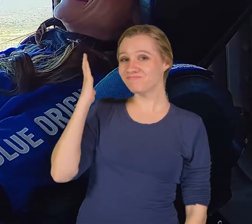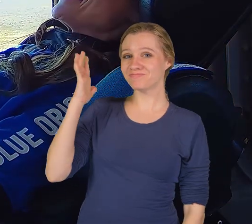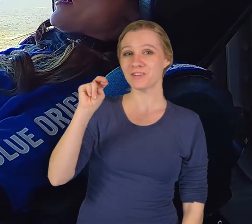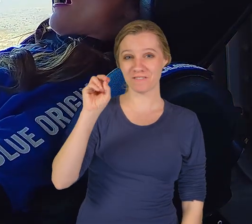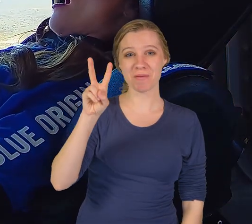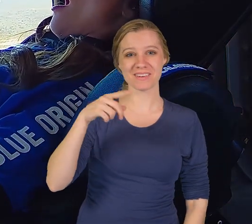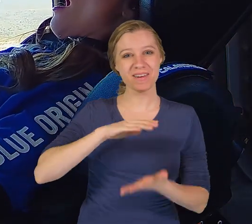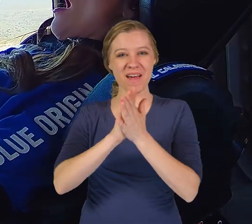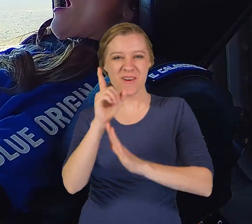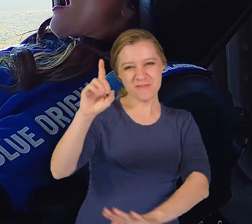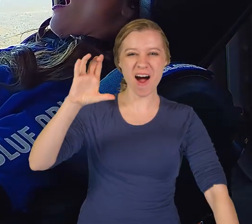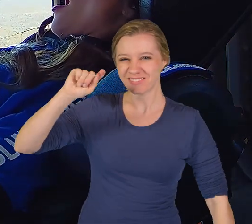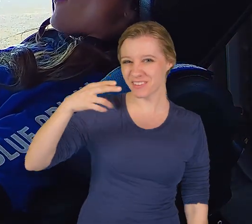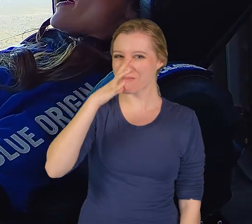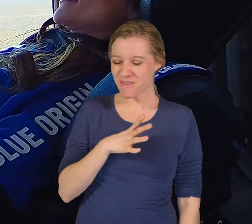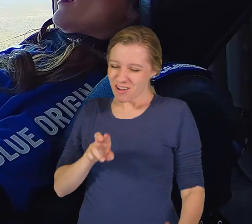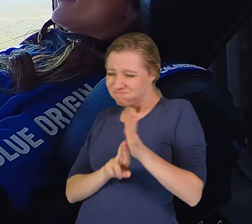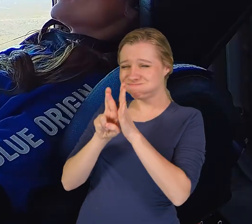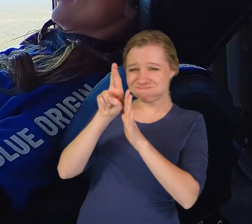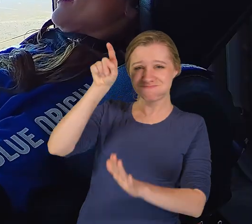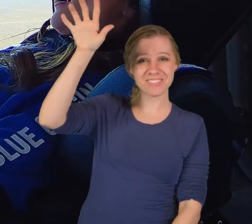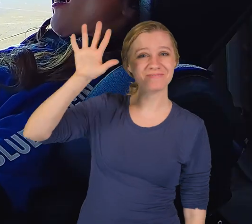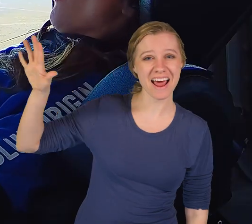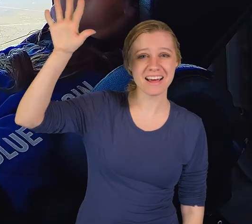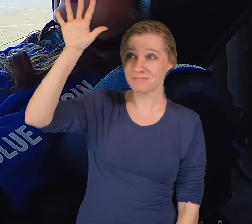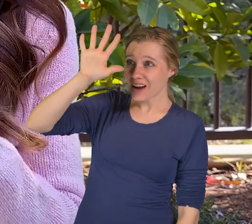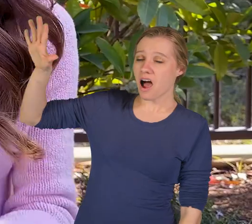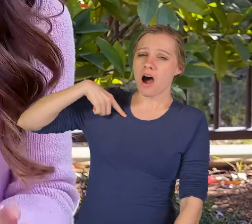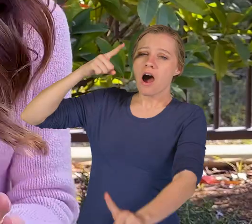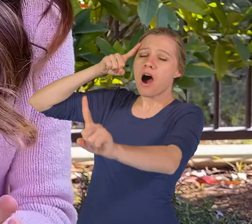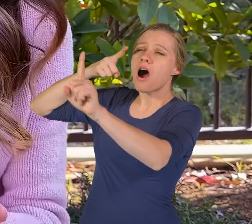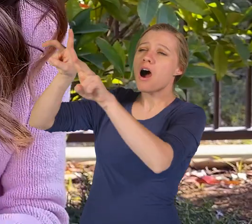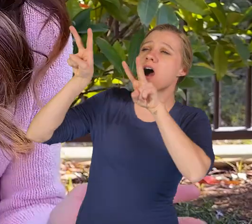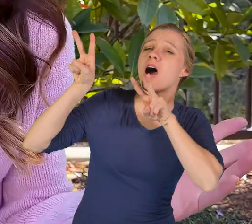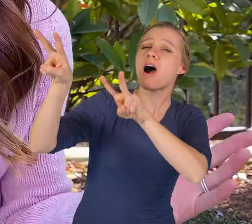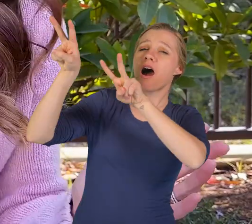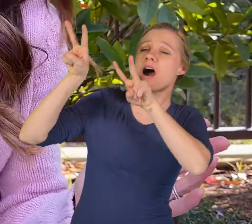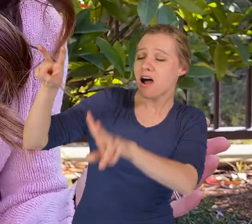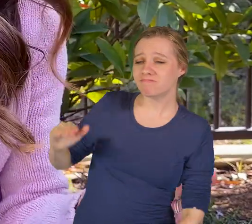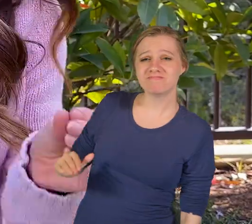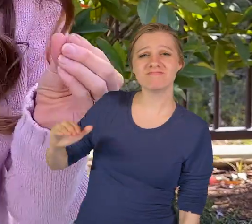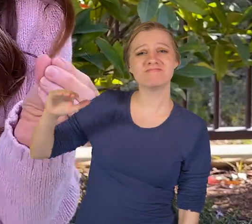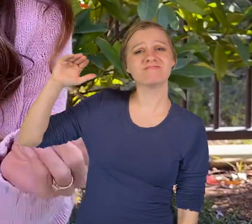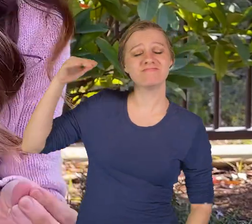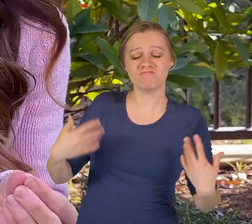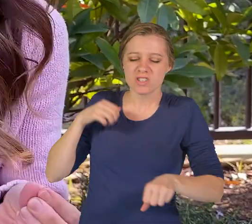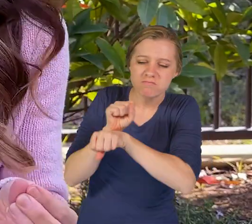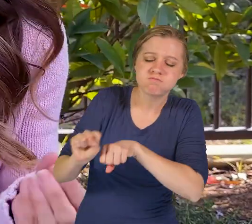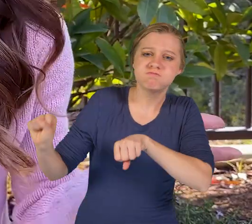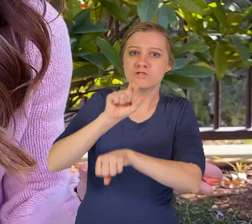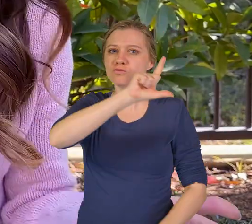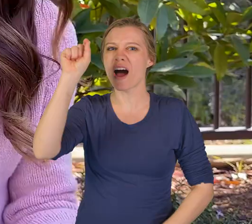Back in November, I became the 100th woman to fly to space. Going to space has been something that I've